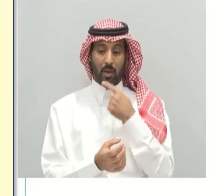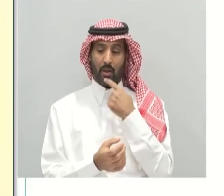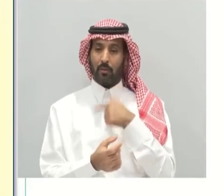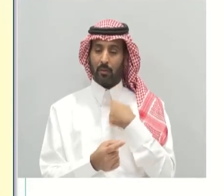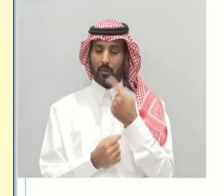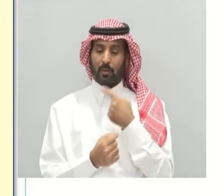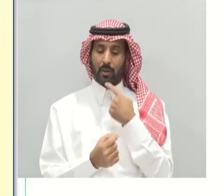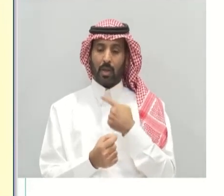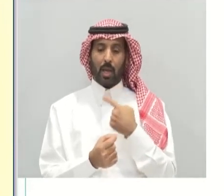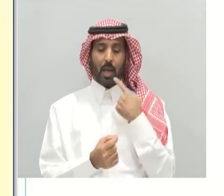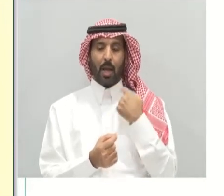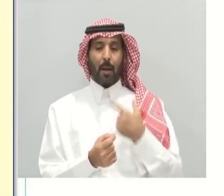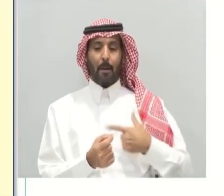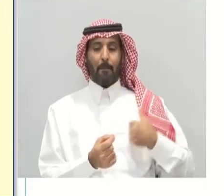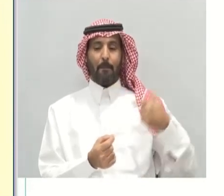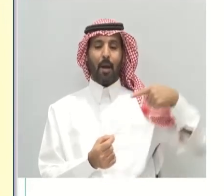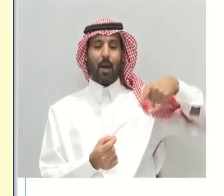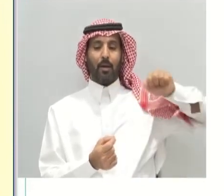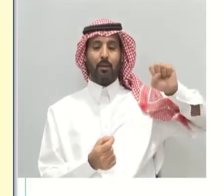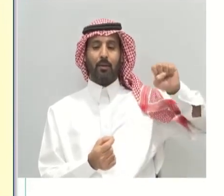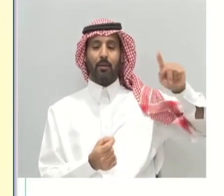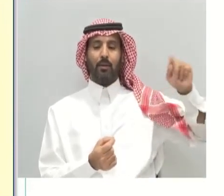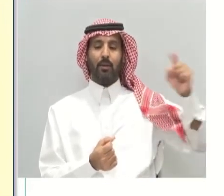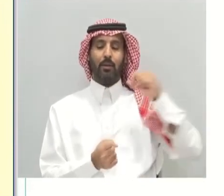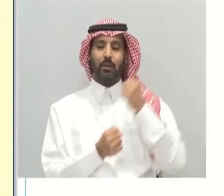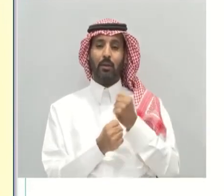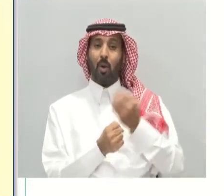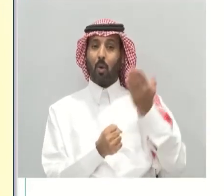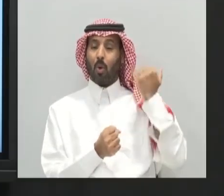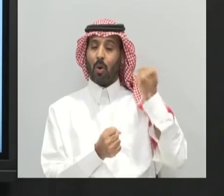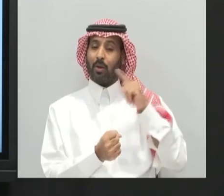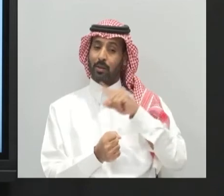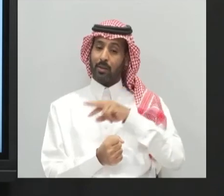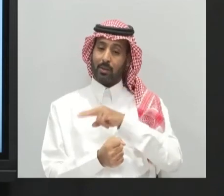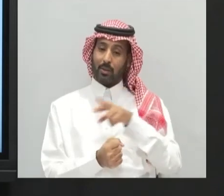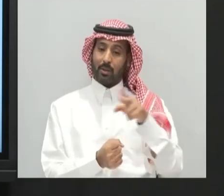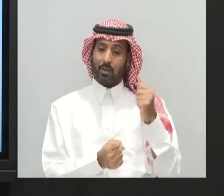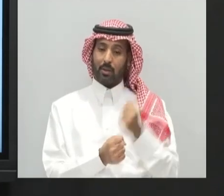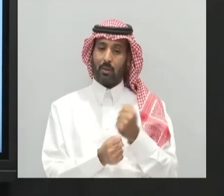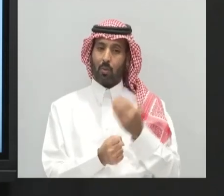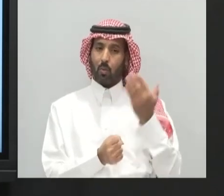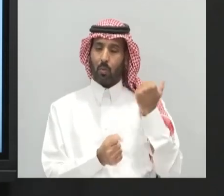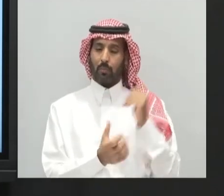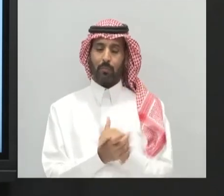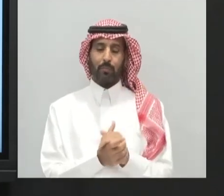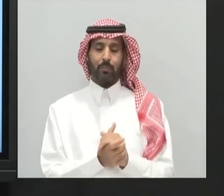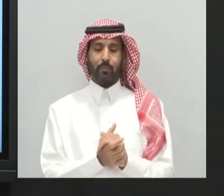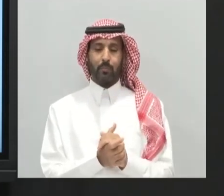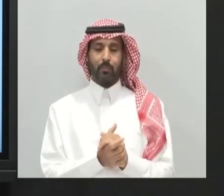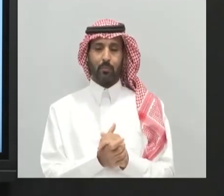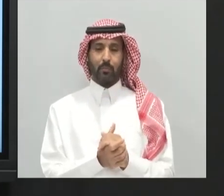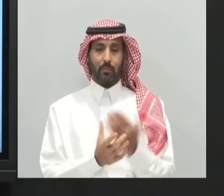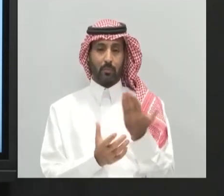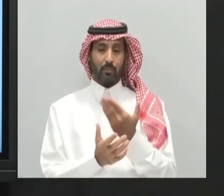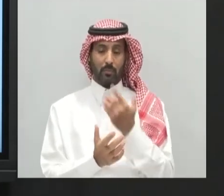that is called past tense irregular verb chunks. So what we're going to do here is that we're going to read